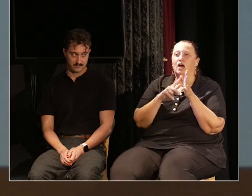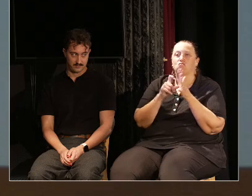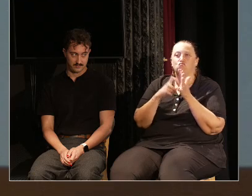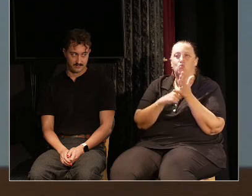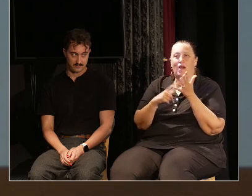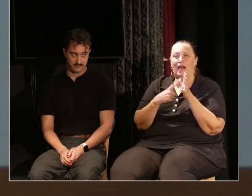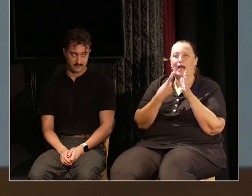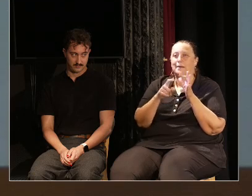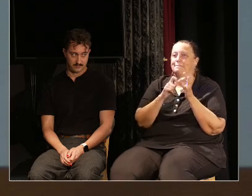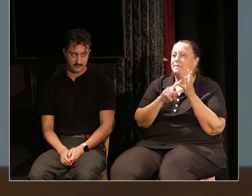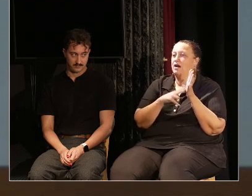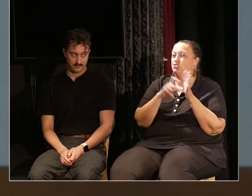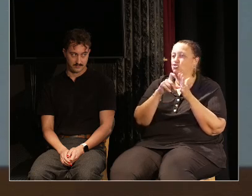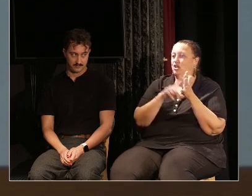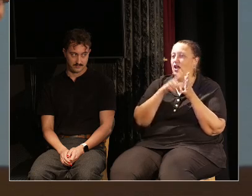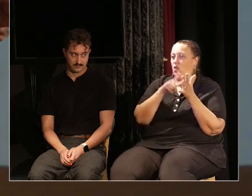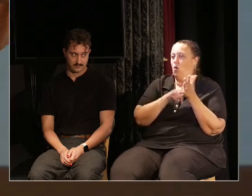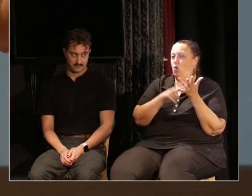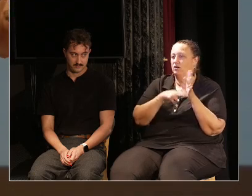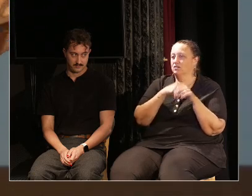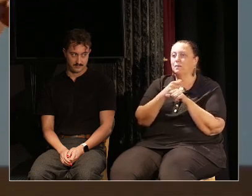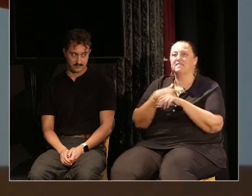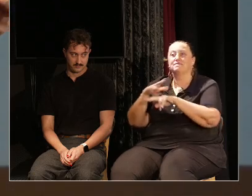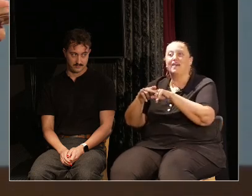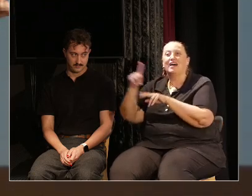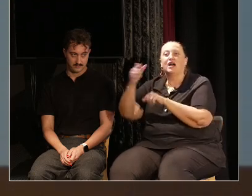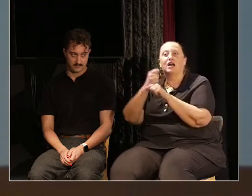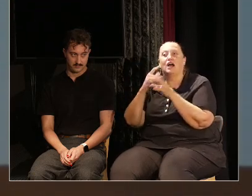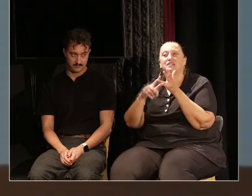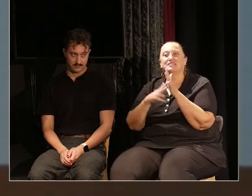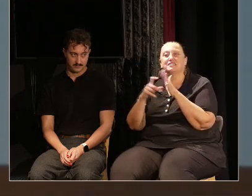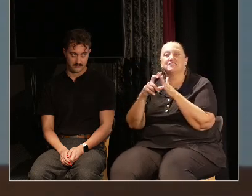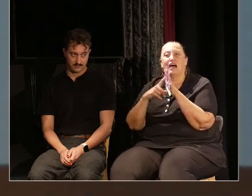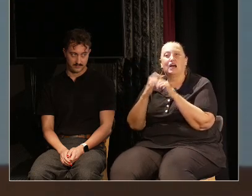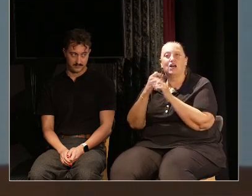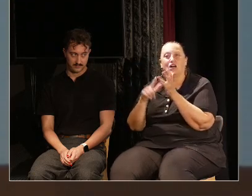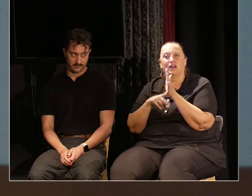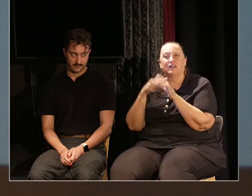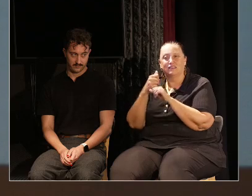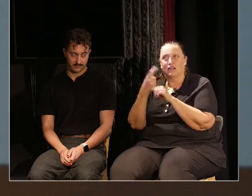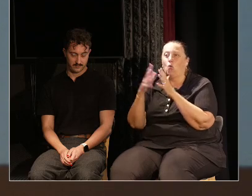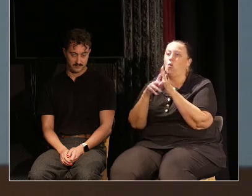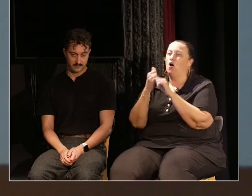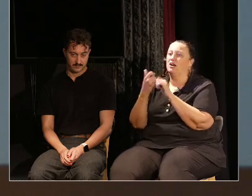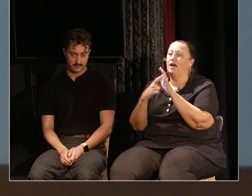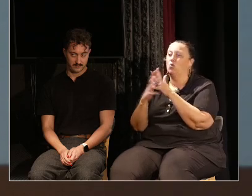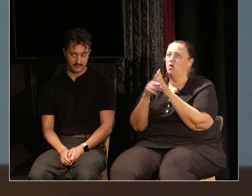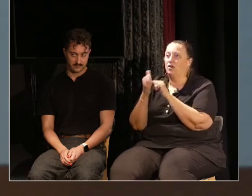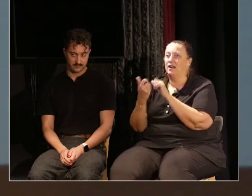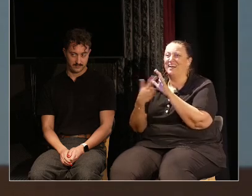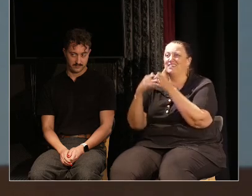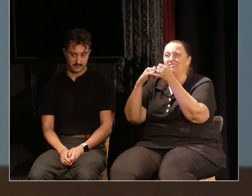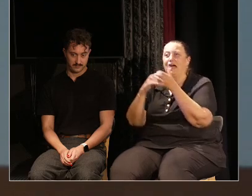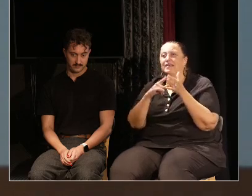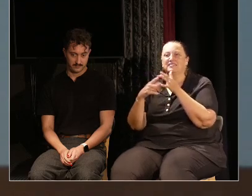Wales. My father's people descend from the Birigaba, Gungaloo, Waka Waka and Woolly Woolly nations from southeast to North Queensland.